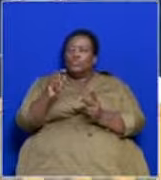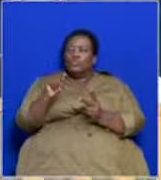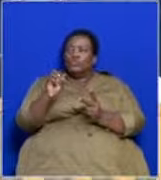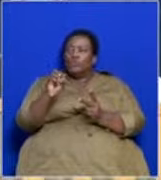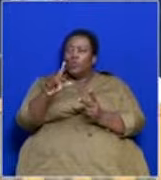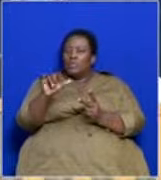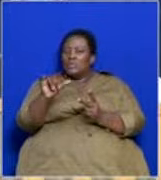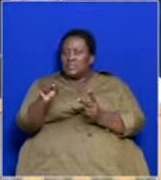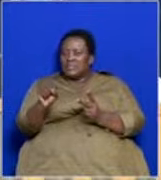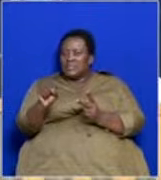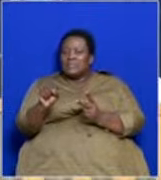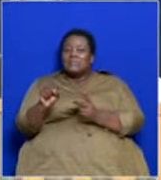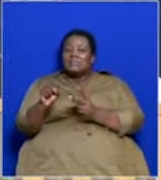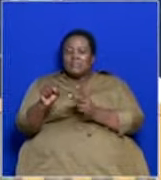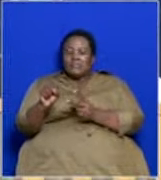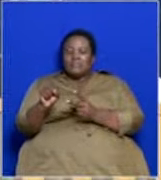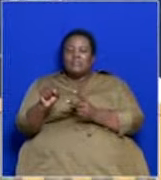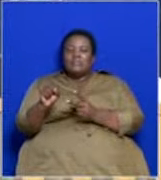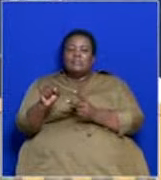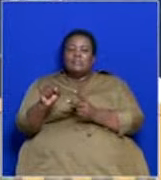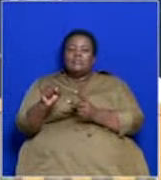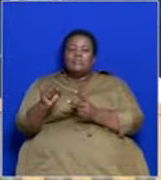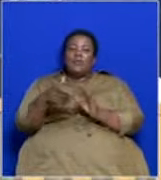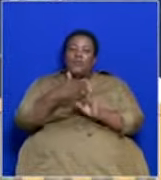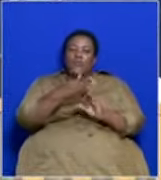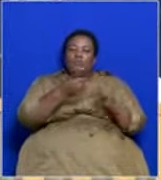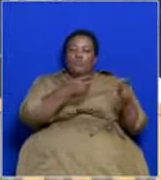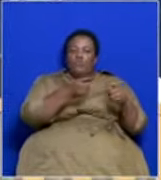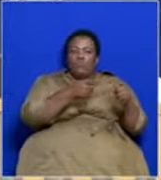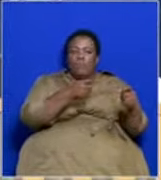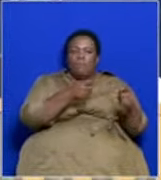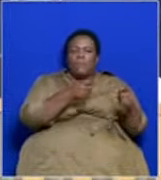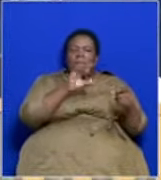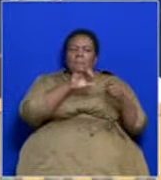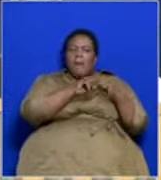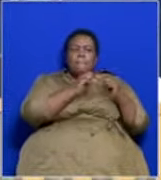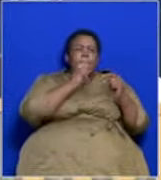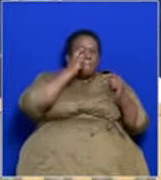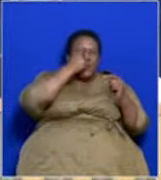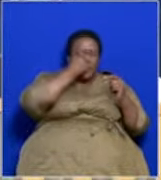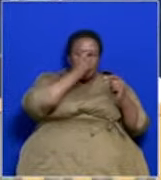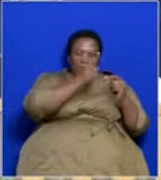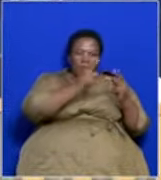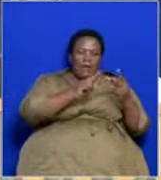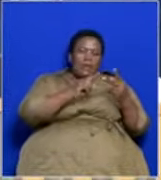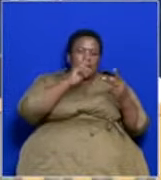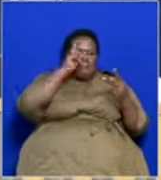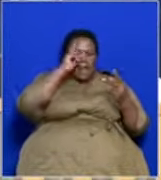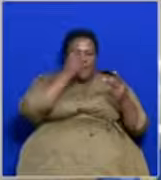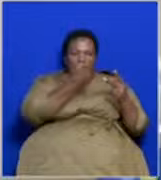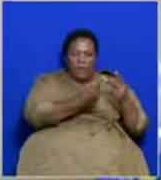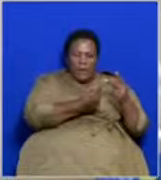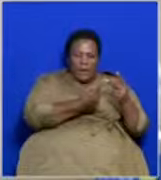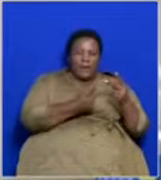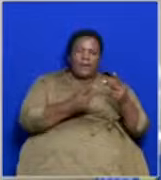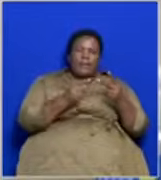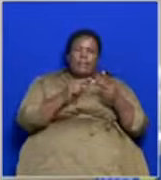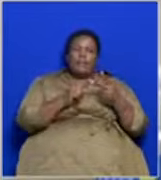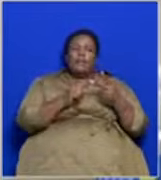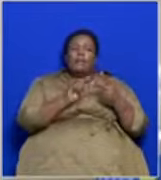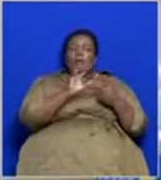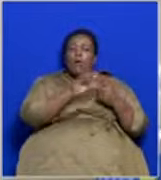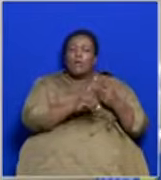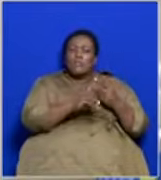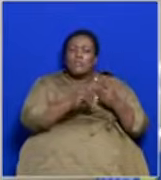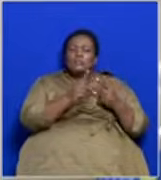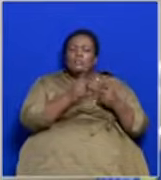African male. They requested documentation authorizing the trade of cigarettes, but was told that the manager was not there